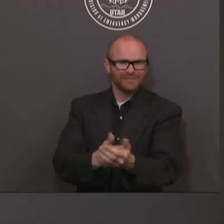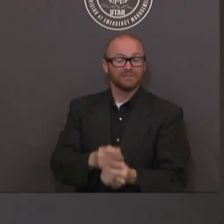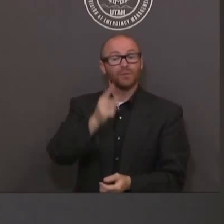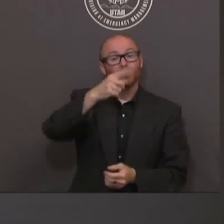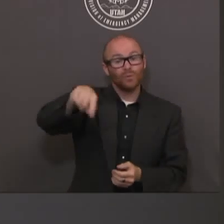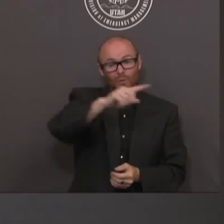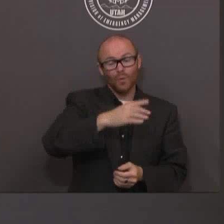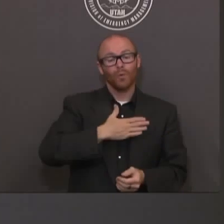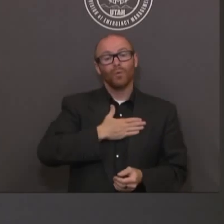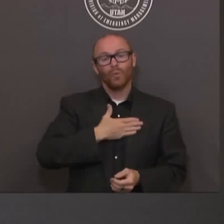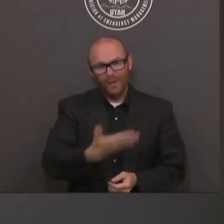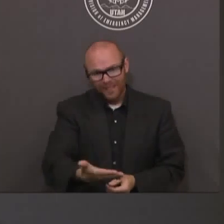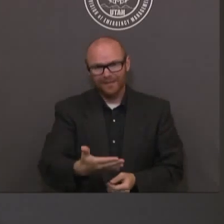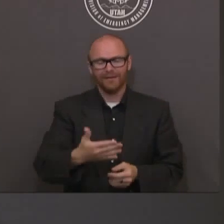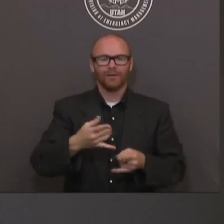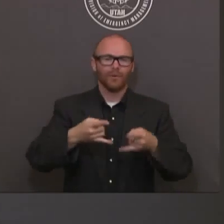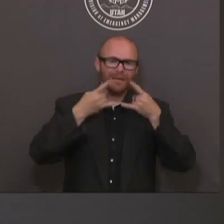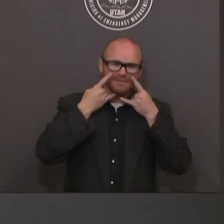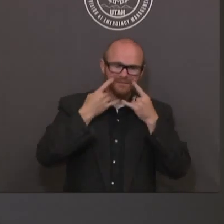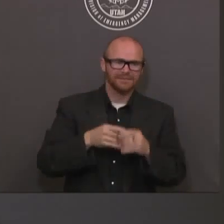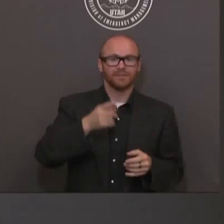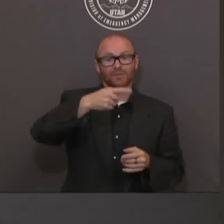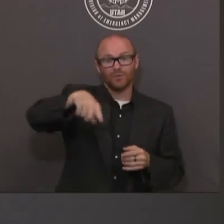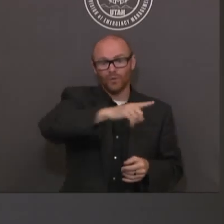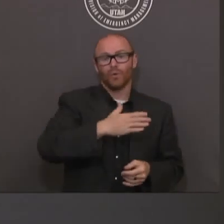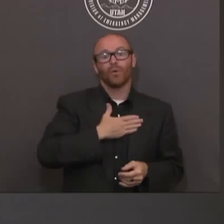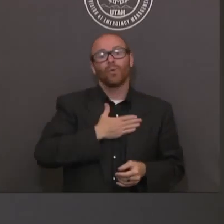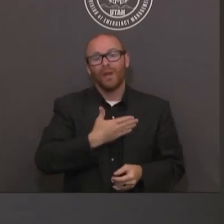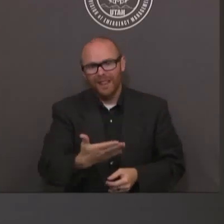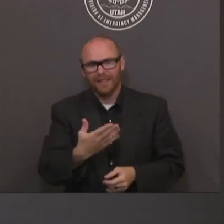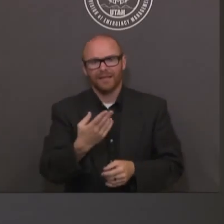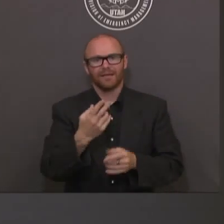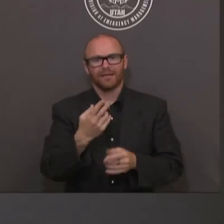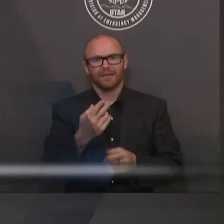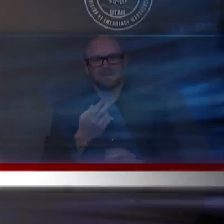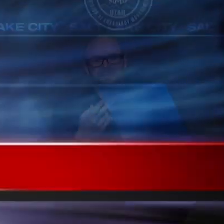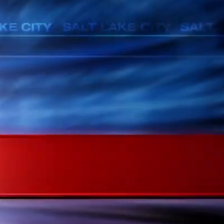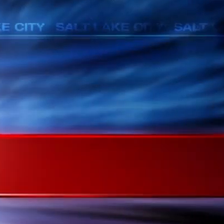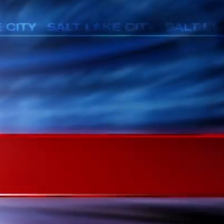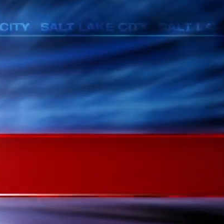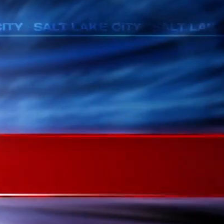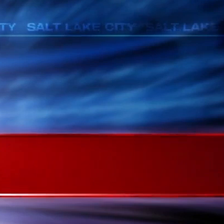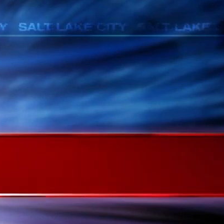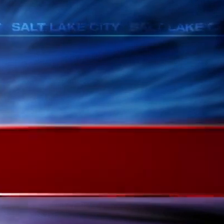to do and do our part to make sure we stay safe and keep those around us safe.